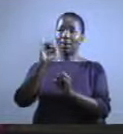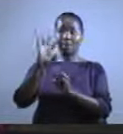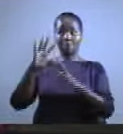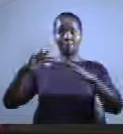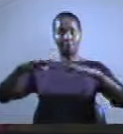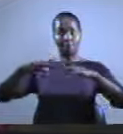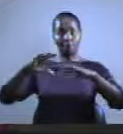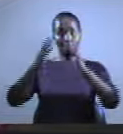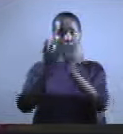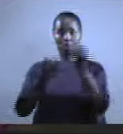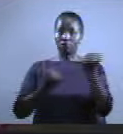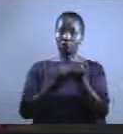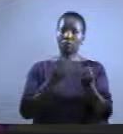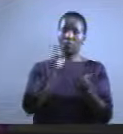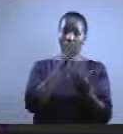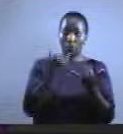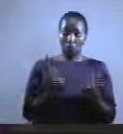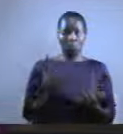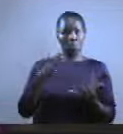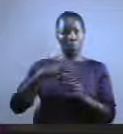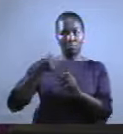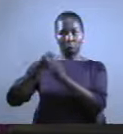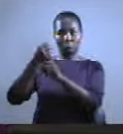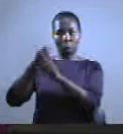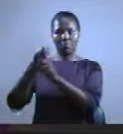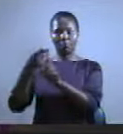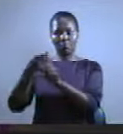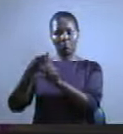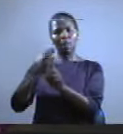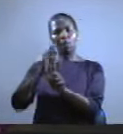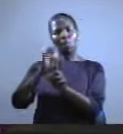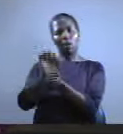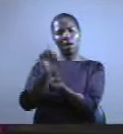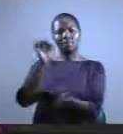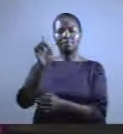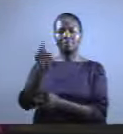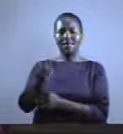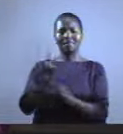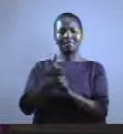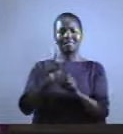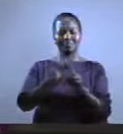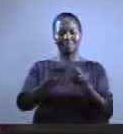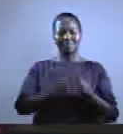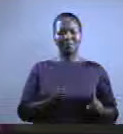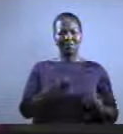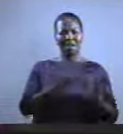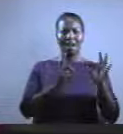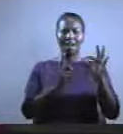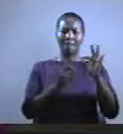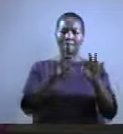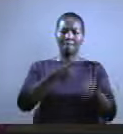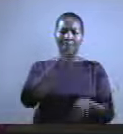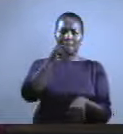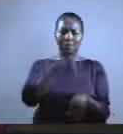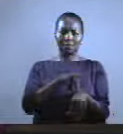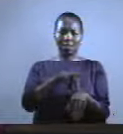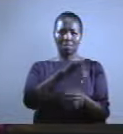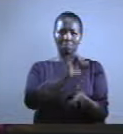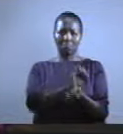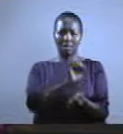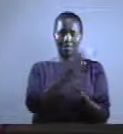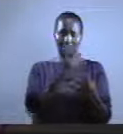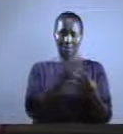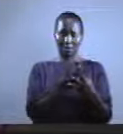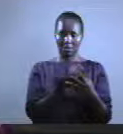here today calling for the freedom of Marwan Bogati and other Palestinian political prisoners. The DA and